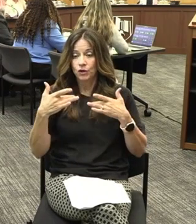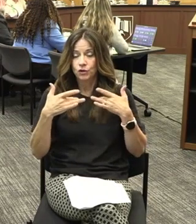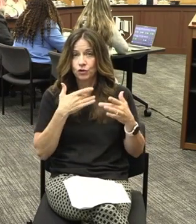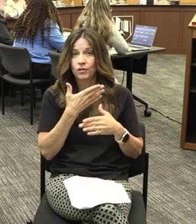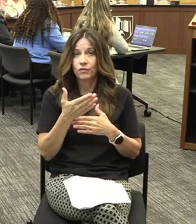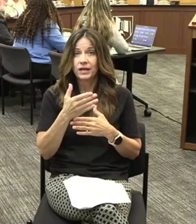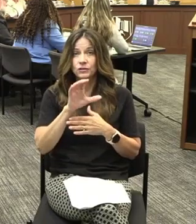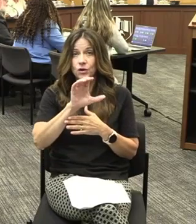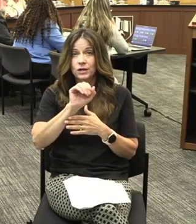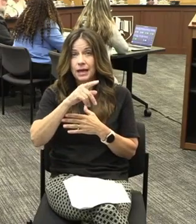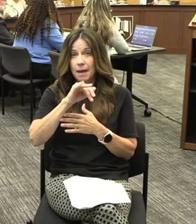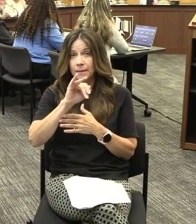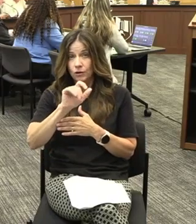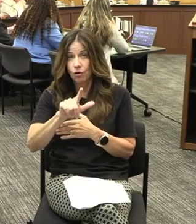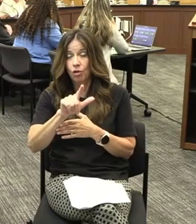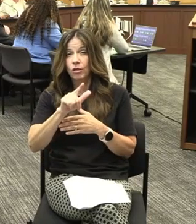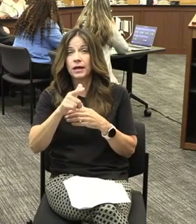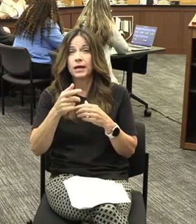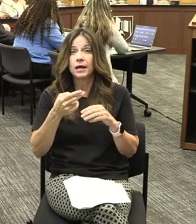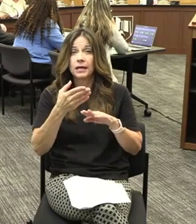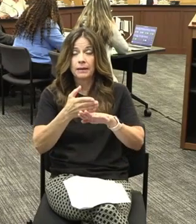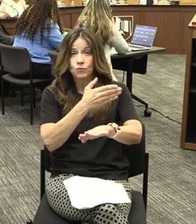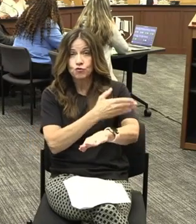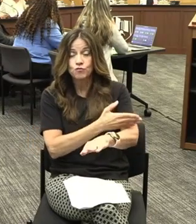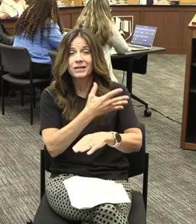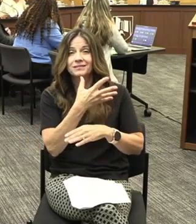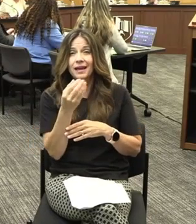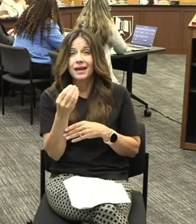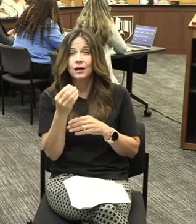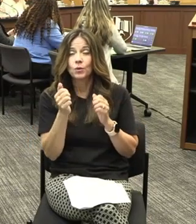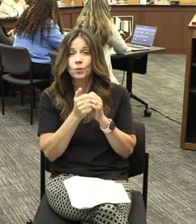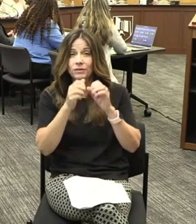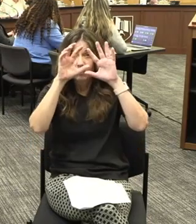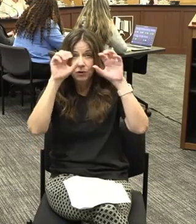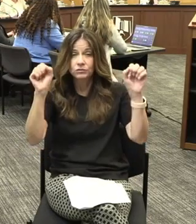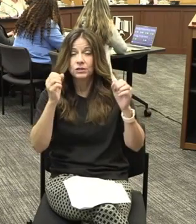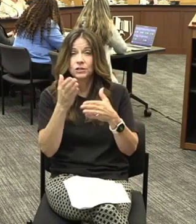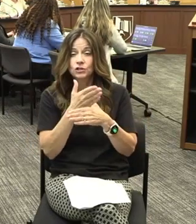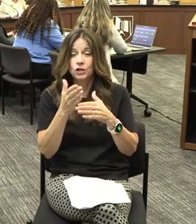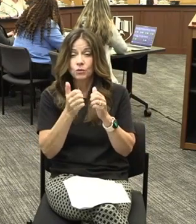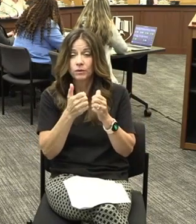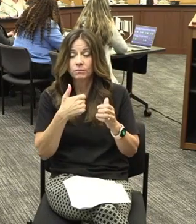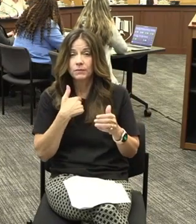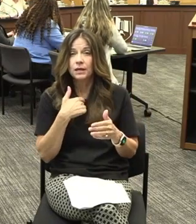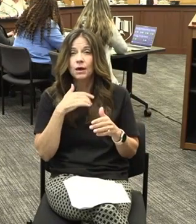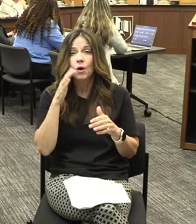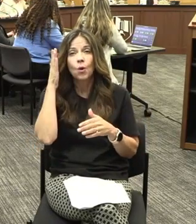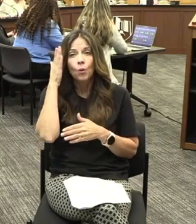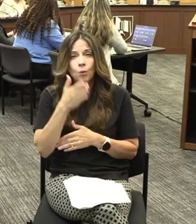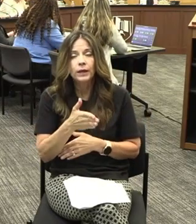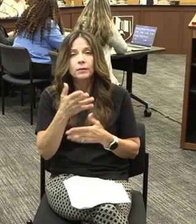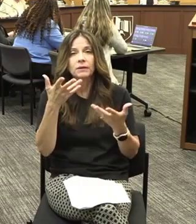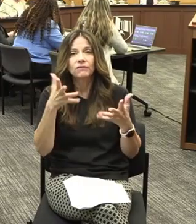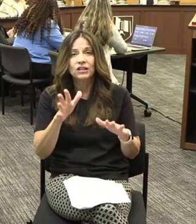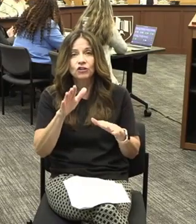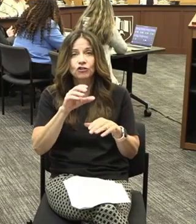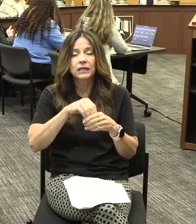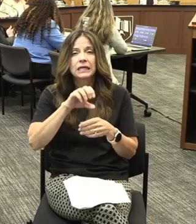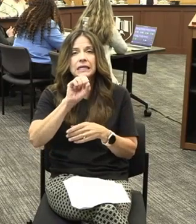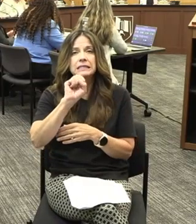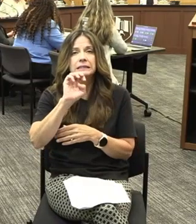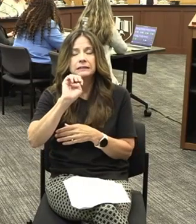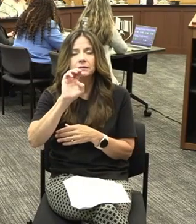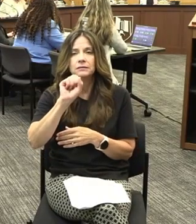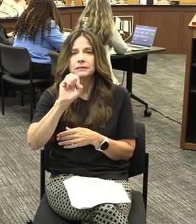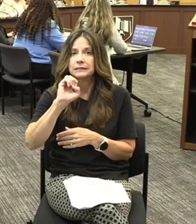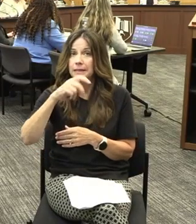improvements, which are in the capital outlays. And from what Dr. Namu shared with me is that they will be done in September in our retreat, right?